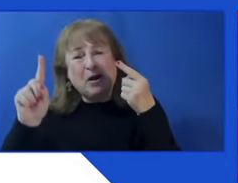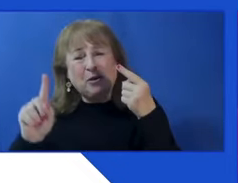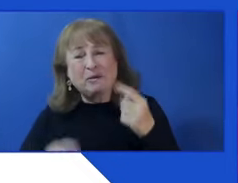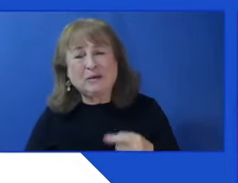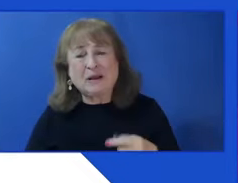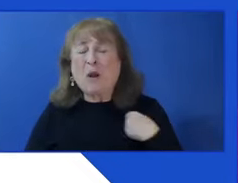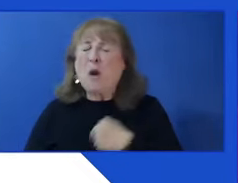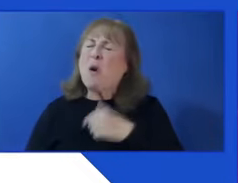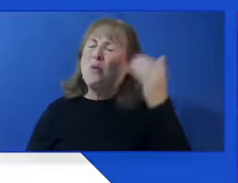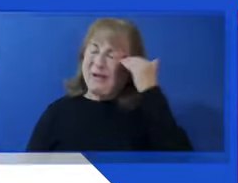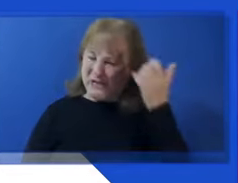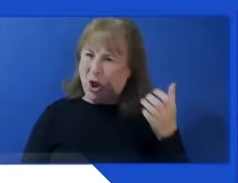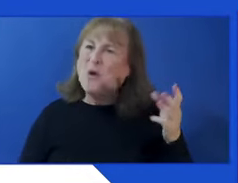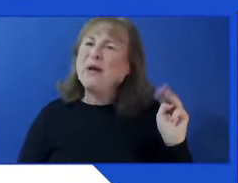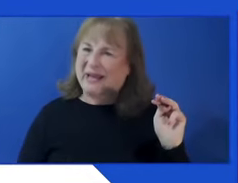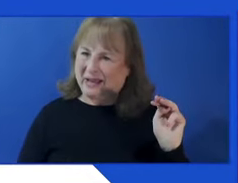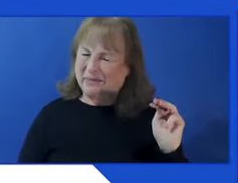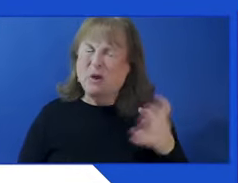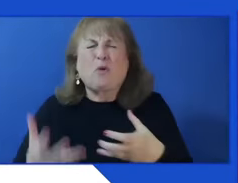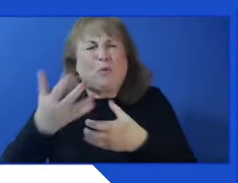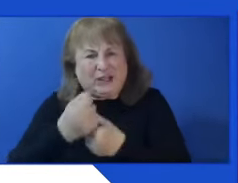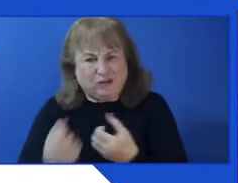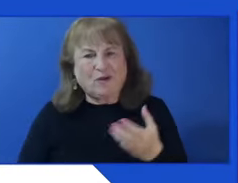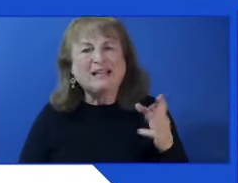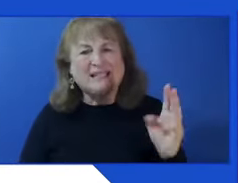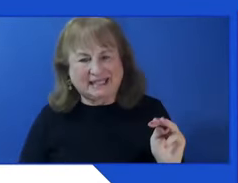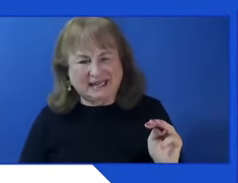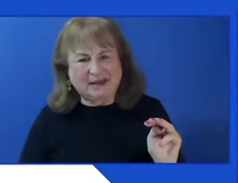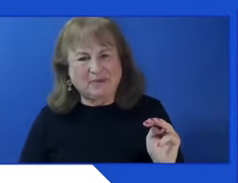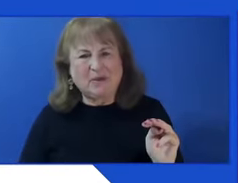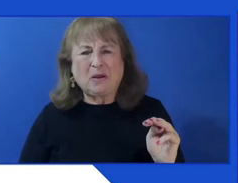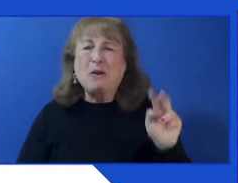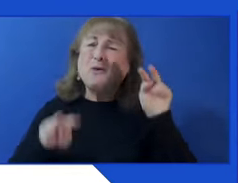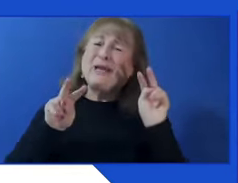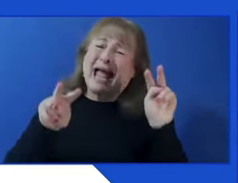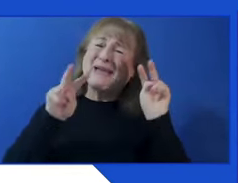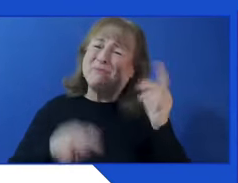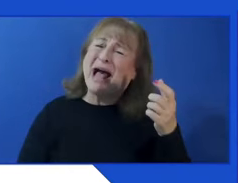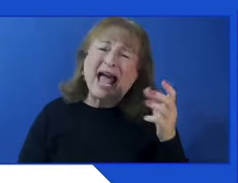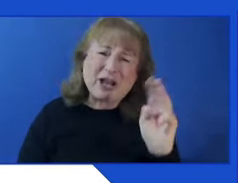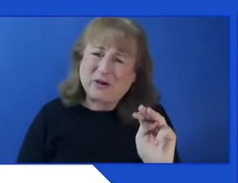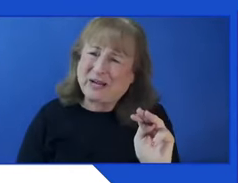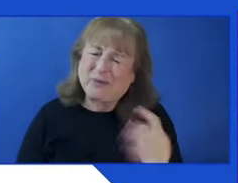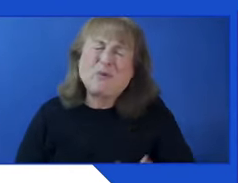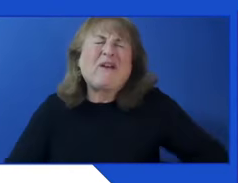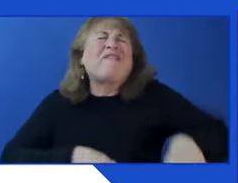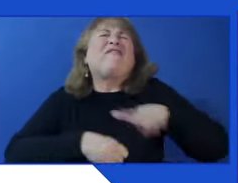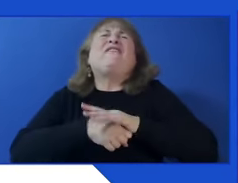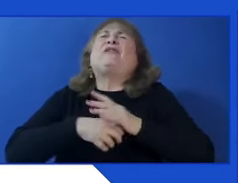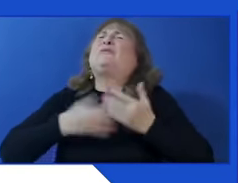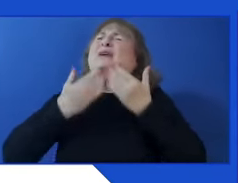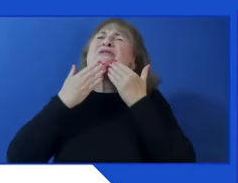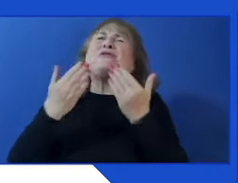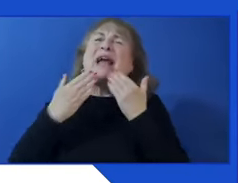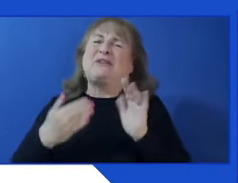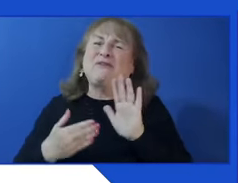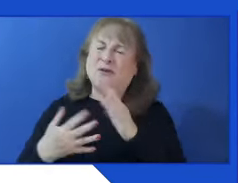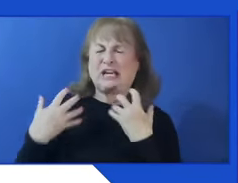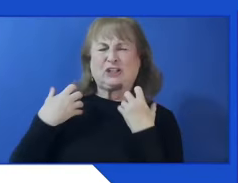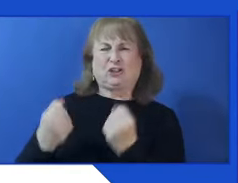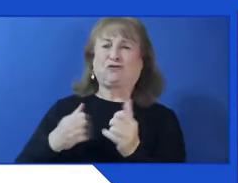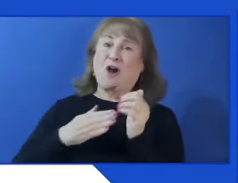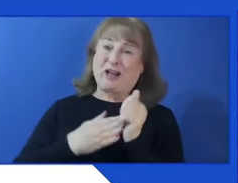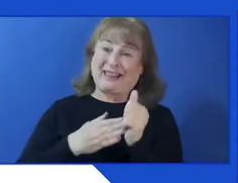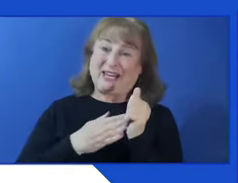We know him, we trust him, we admire him, and we are filled with gratitude for his strong